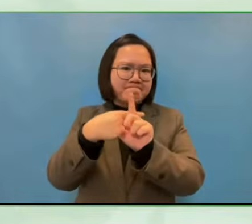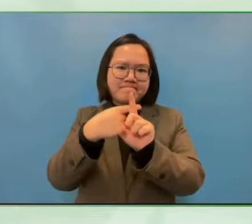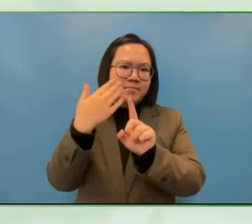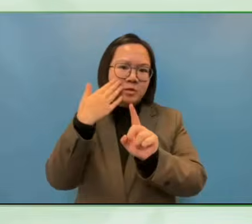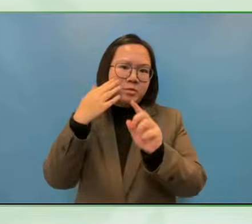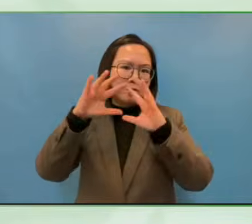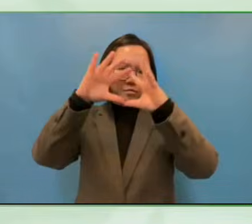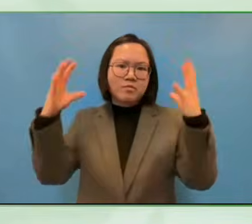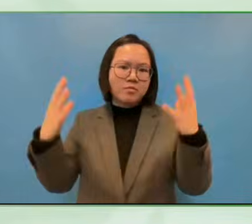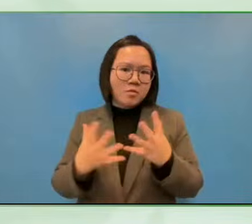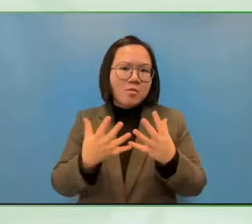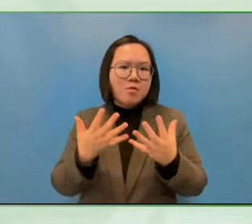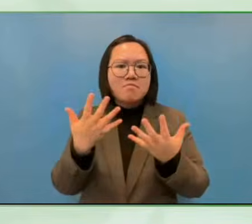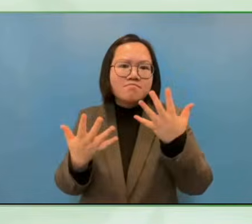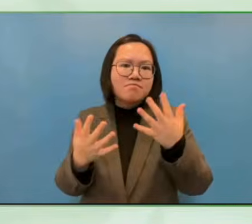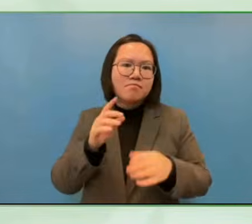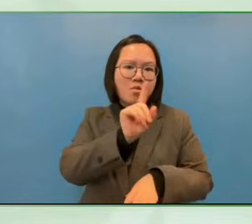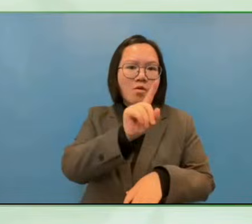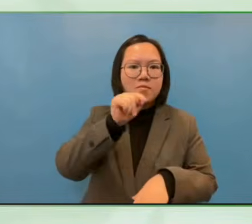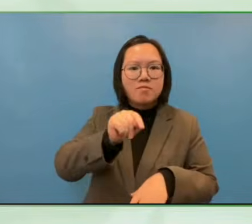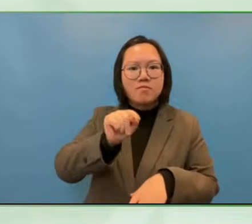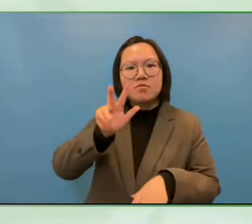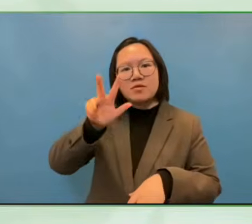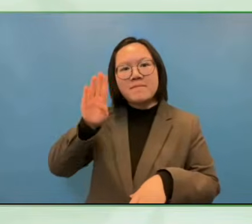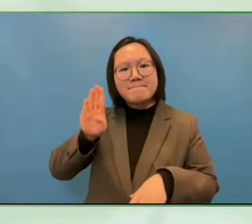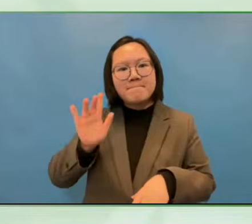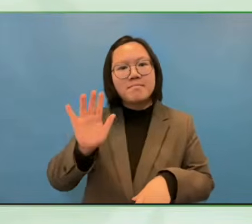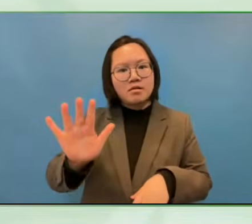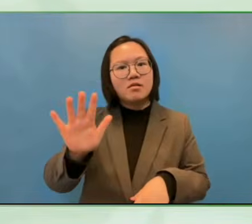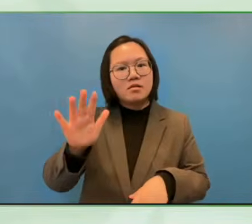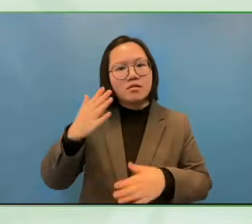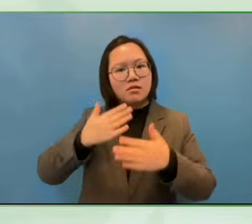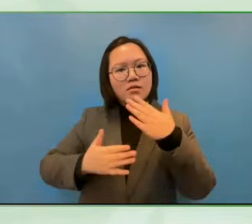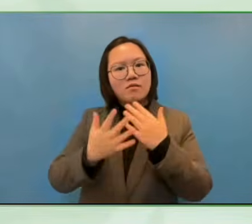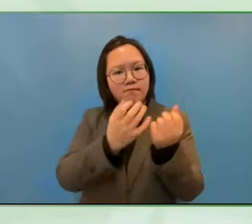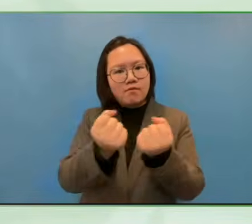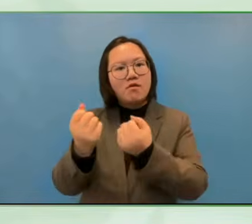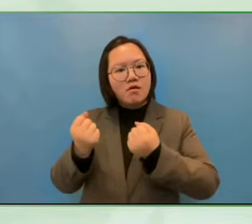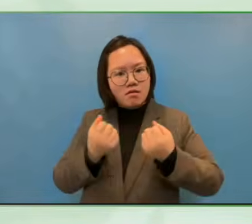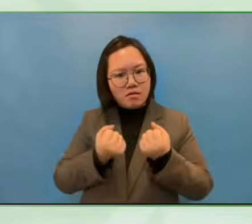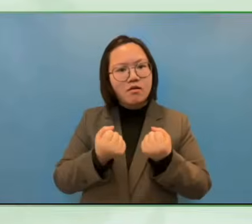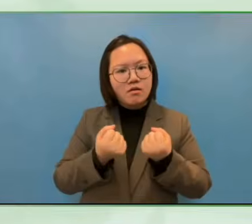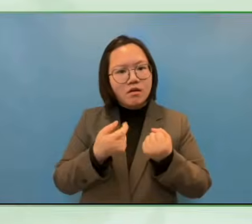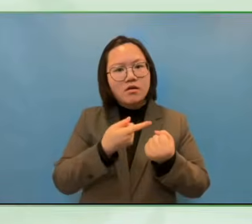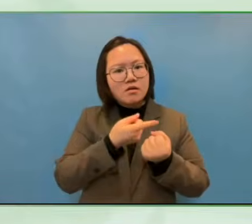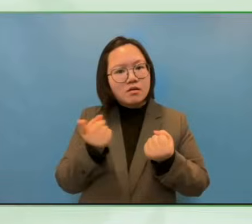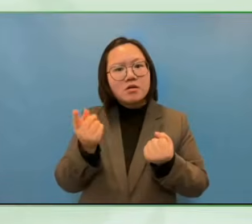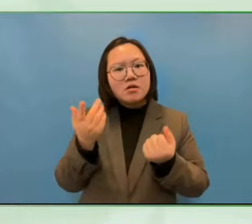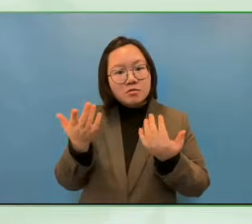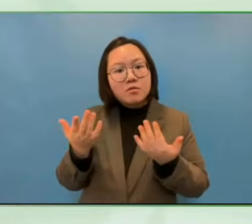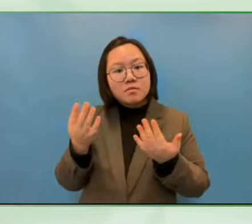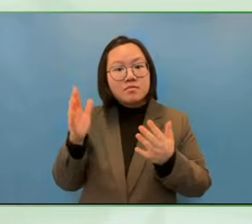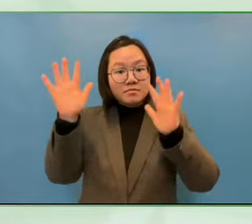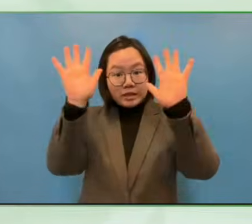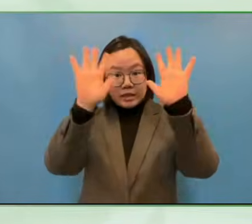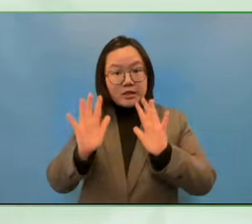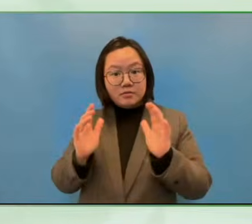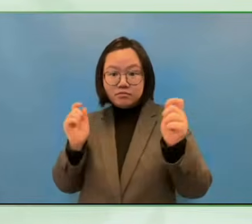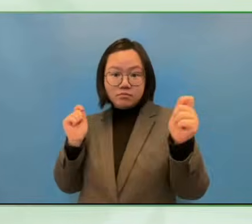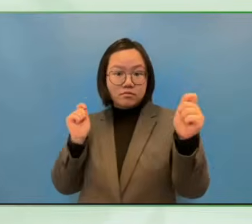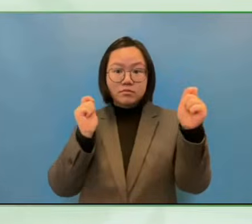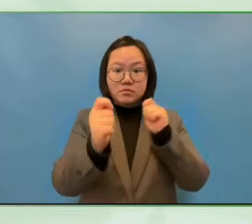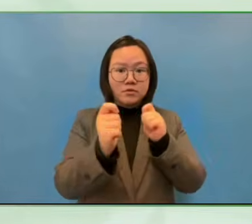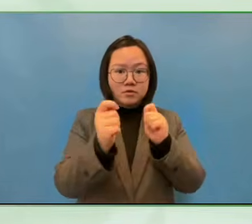disabilities is 2 to 4 times that of individuals without disabilities. We can graphically illustrate this.